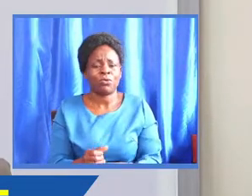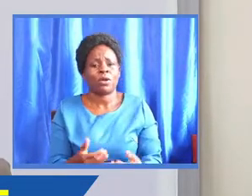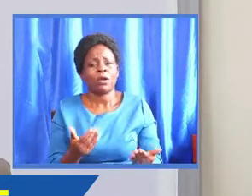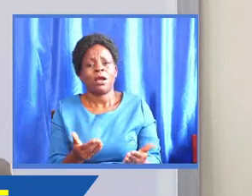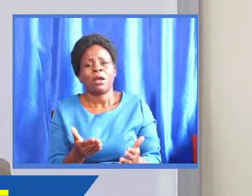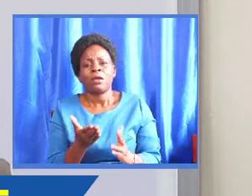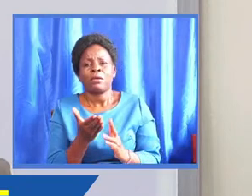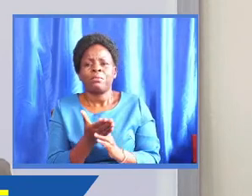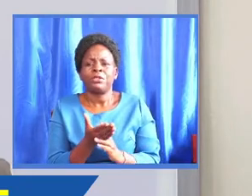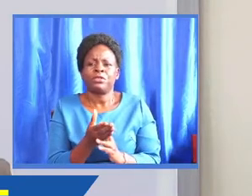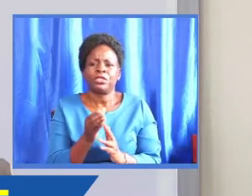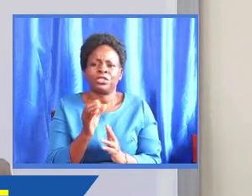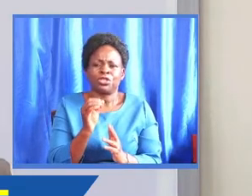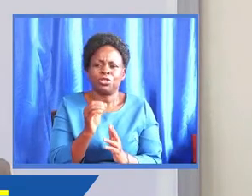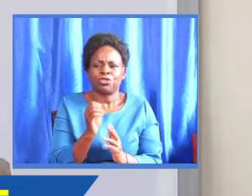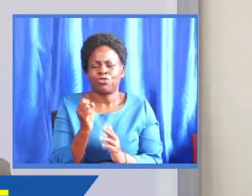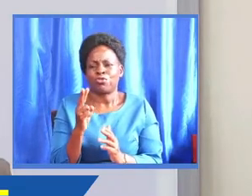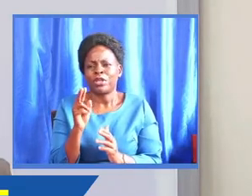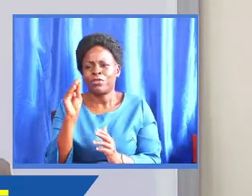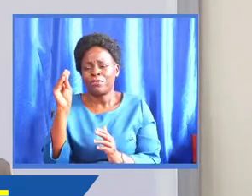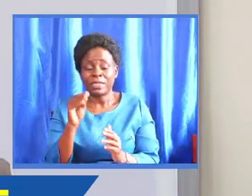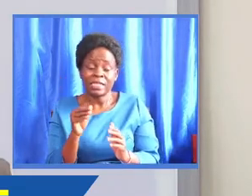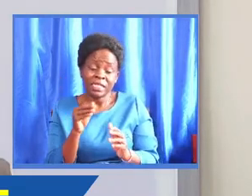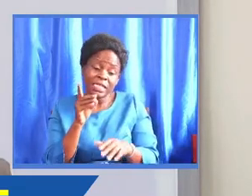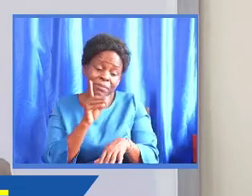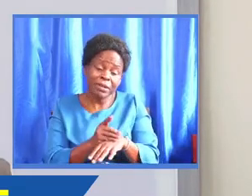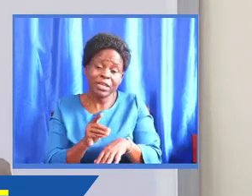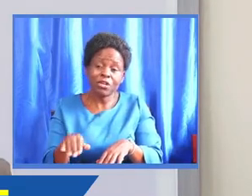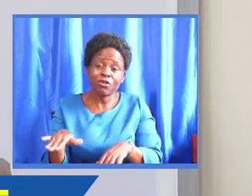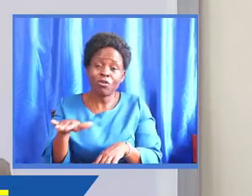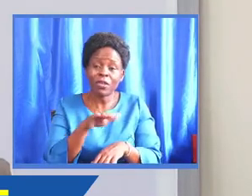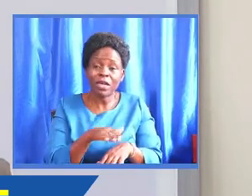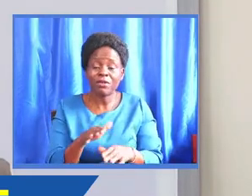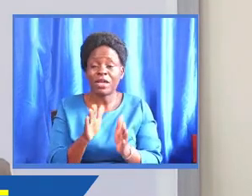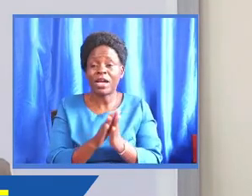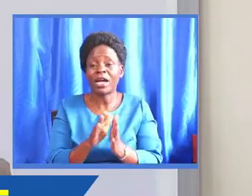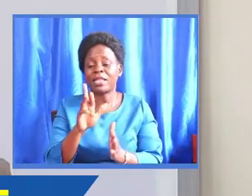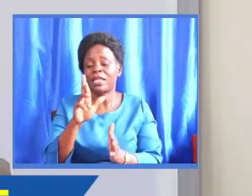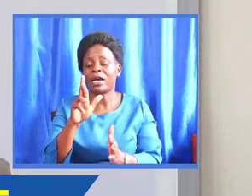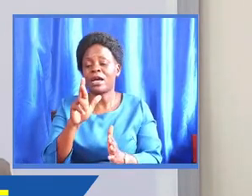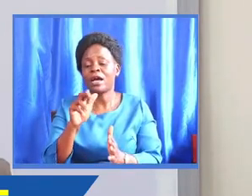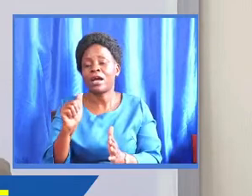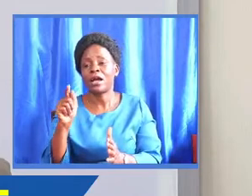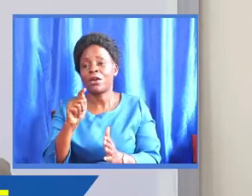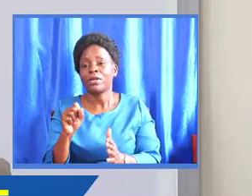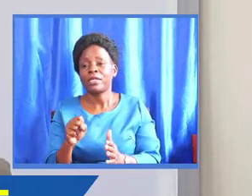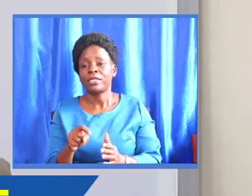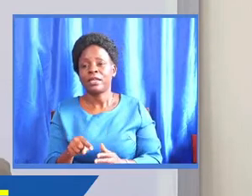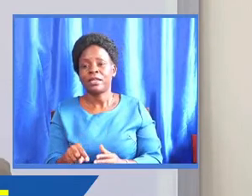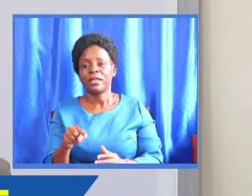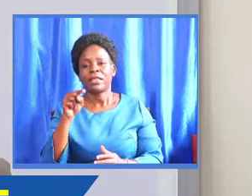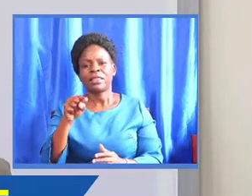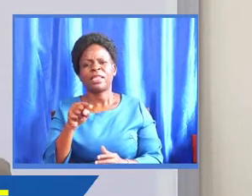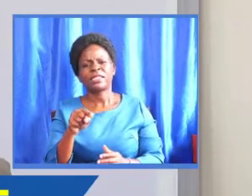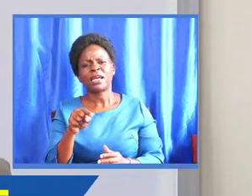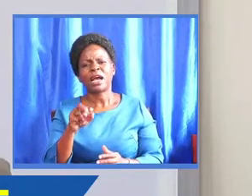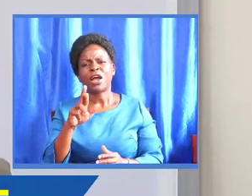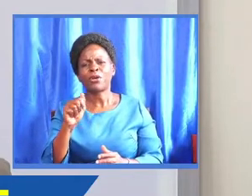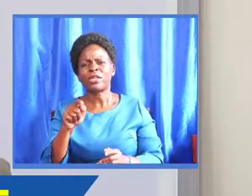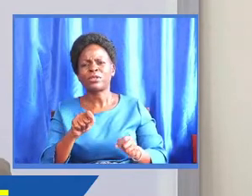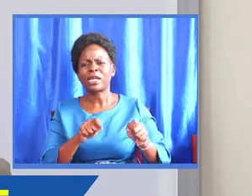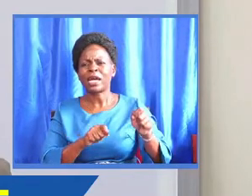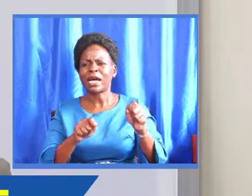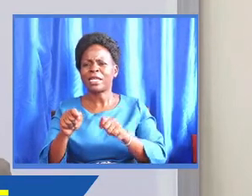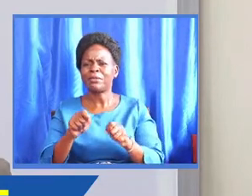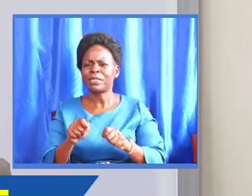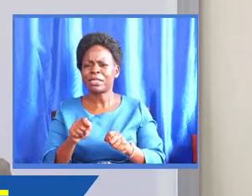between 0 to 12% depending on the area and depending on the rates applicable. So these are rates that are administered